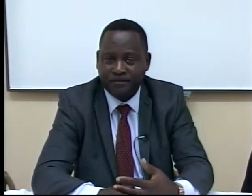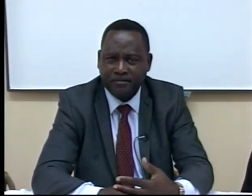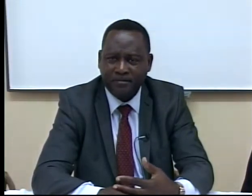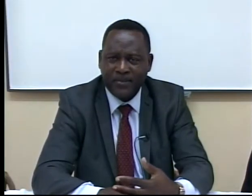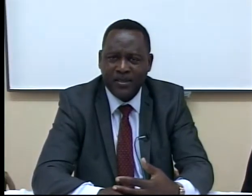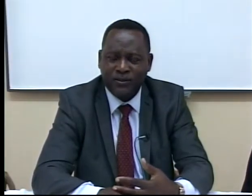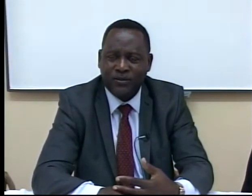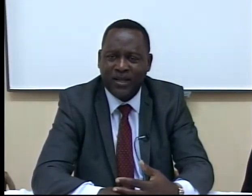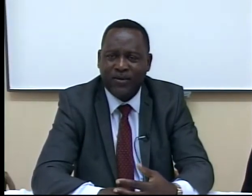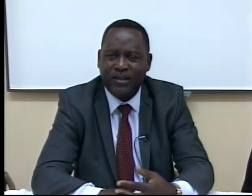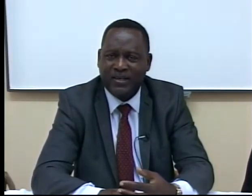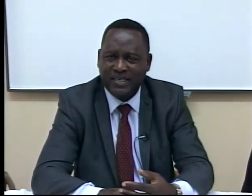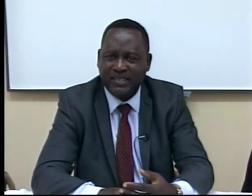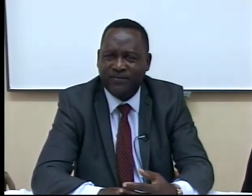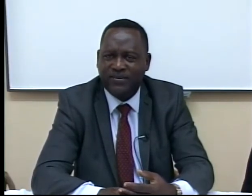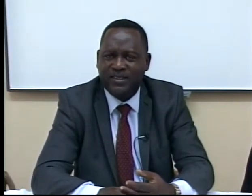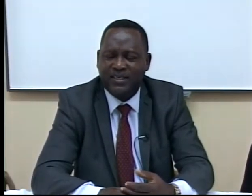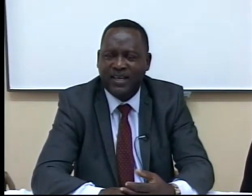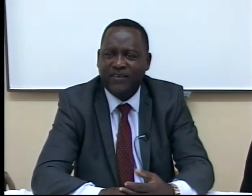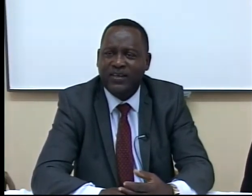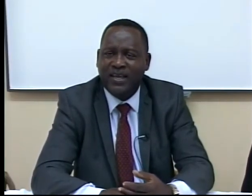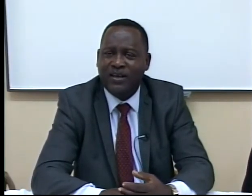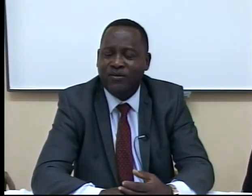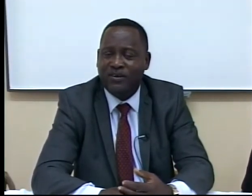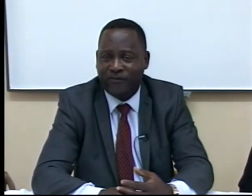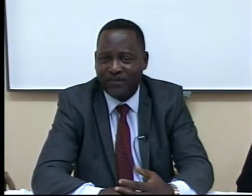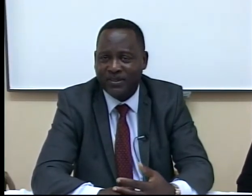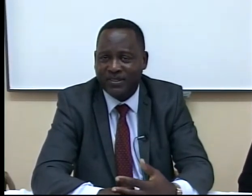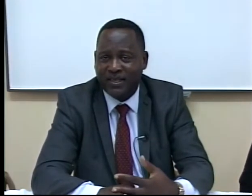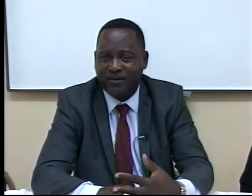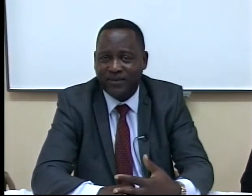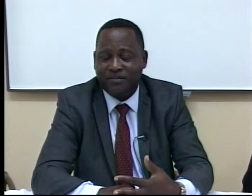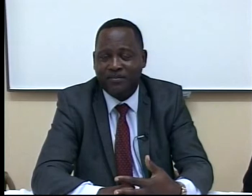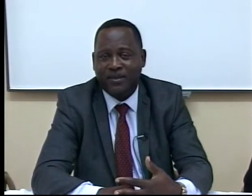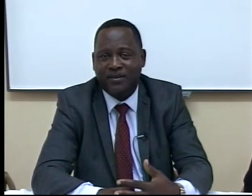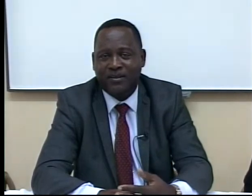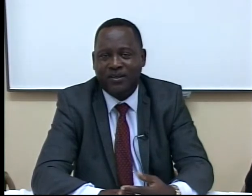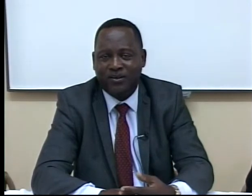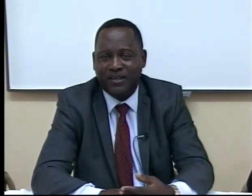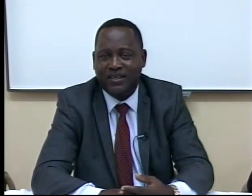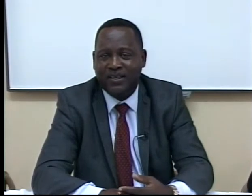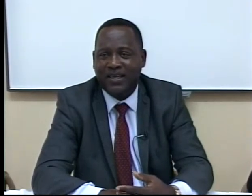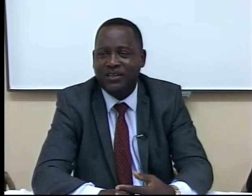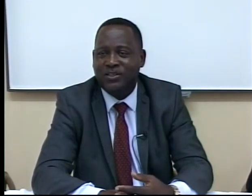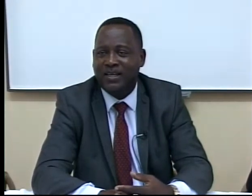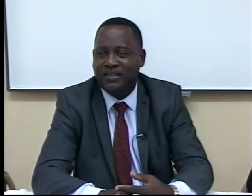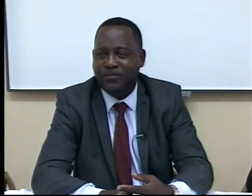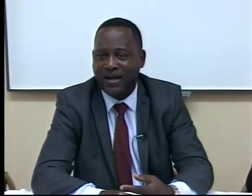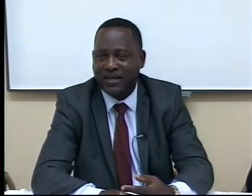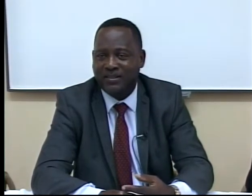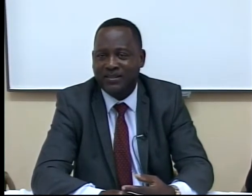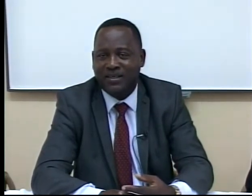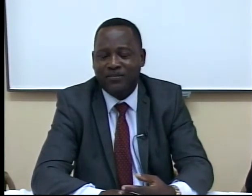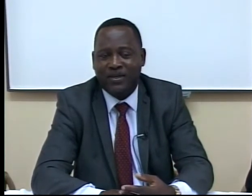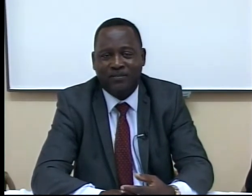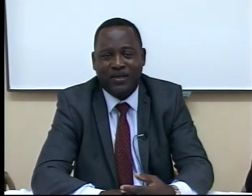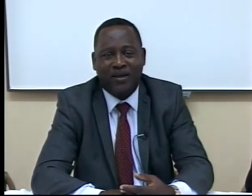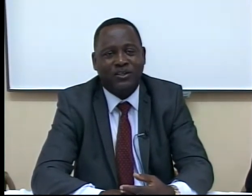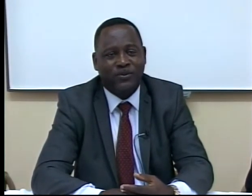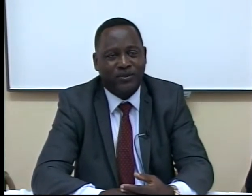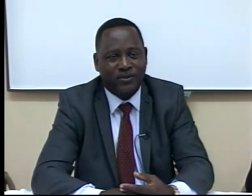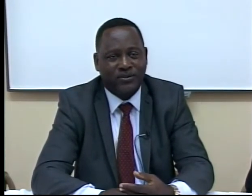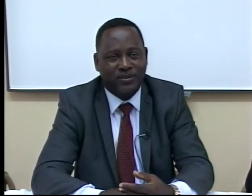innovation, so that when you leave, if we get only 5% of them looking to engage in enterprise and